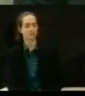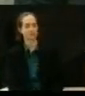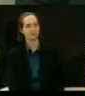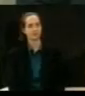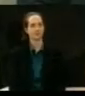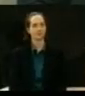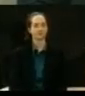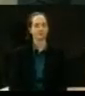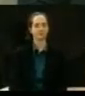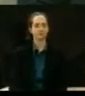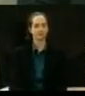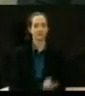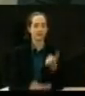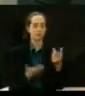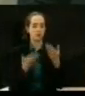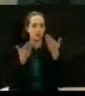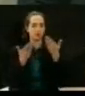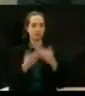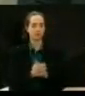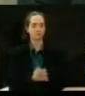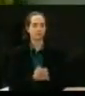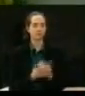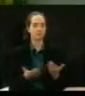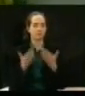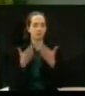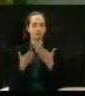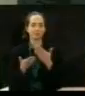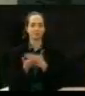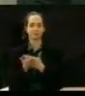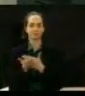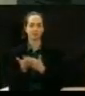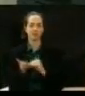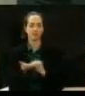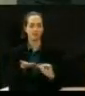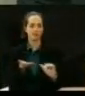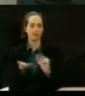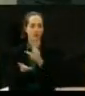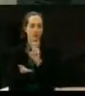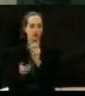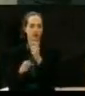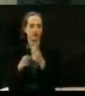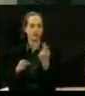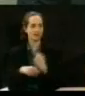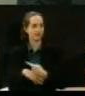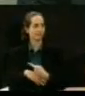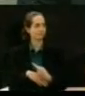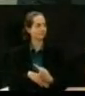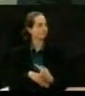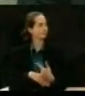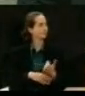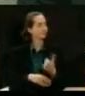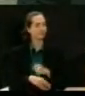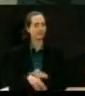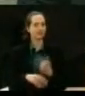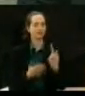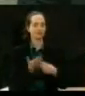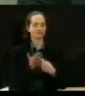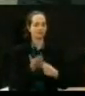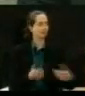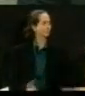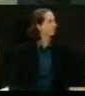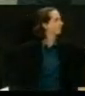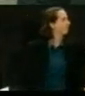Motion to defer for 30 days. Seconded. Any discussion? Ms. Rowe? Was there